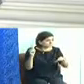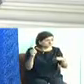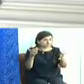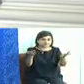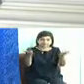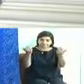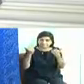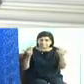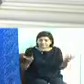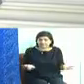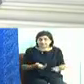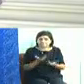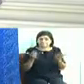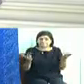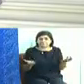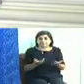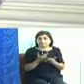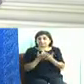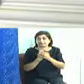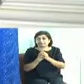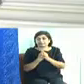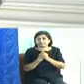senior pastor.